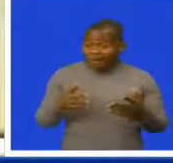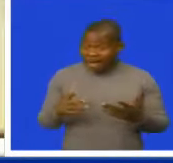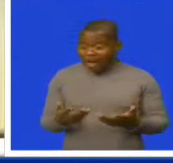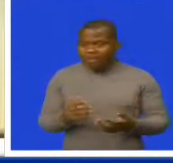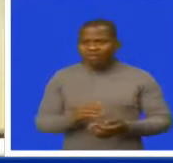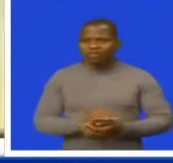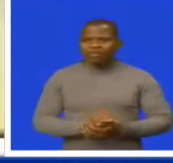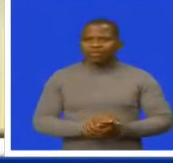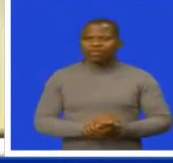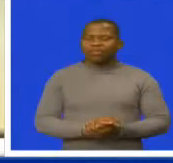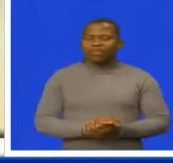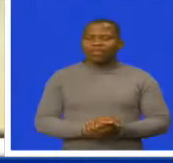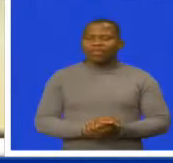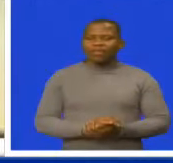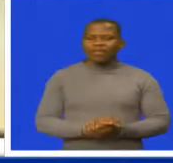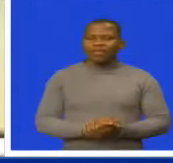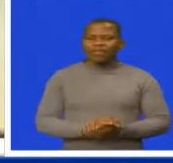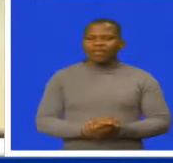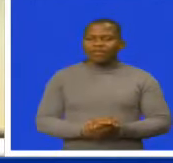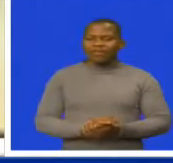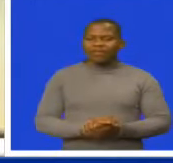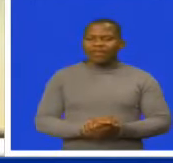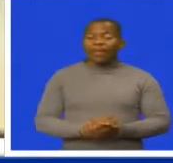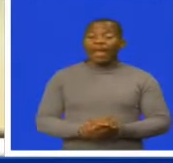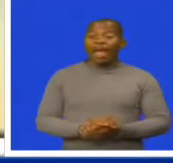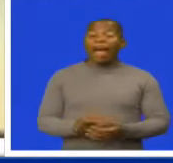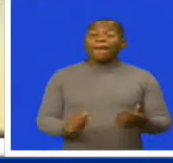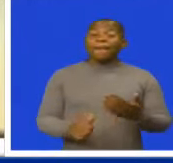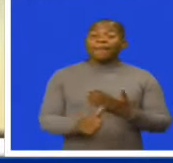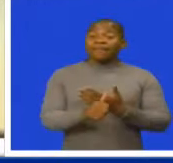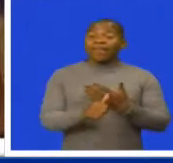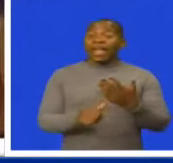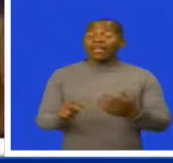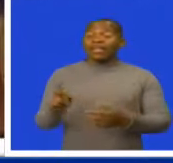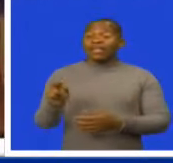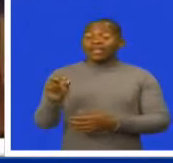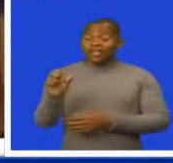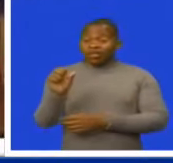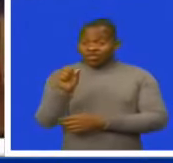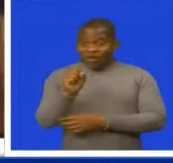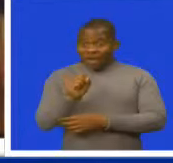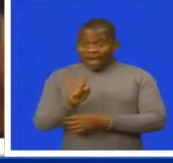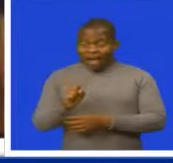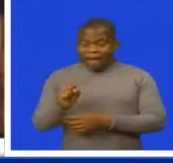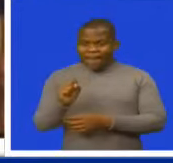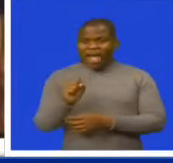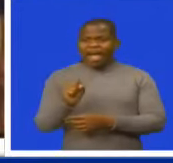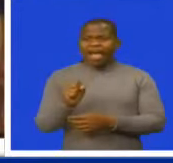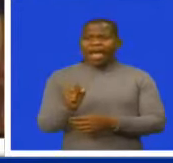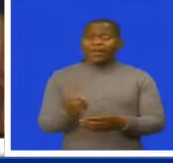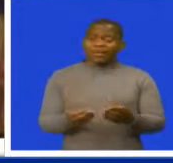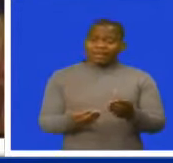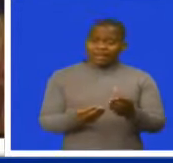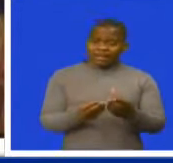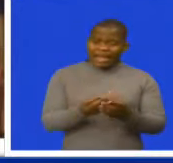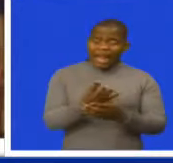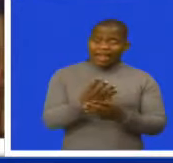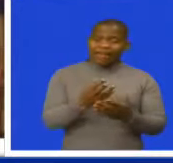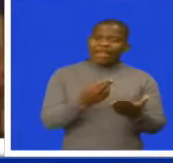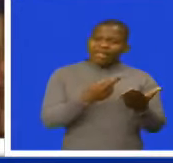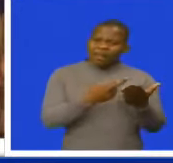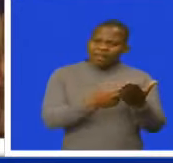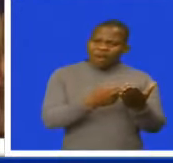nemvelo lasukumisa umsebenti wekulungisa umbiko wesimo semvelo weminyaka wa 2014. Litiko kanye